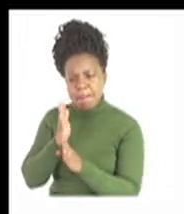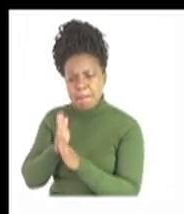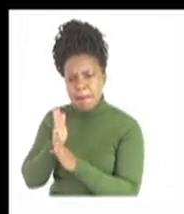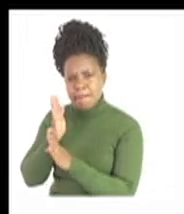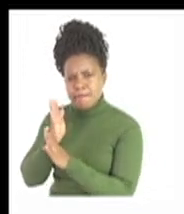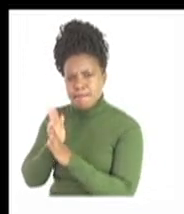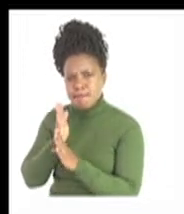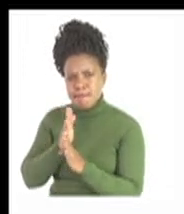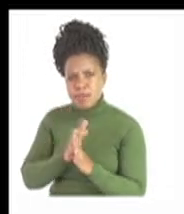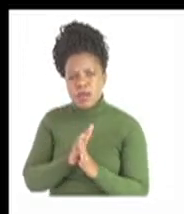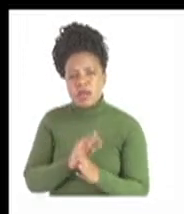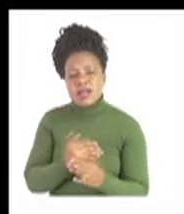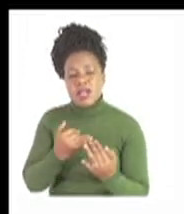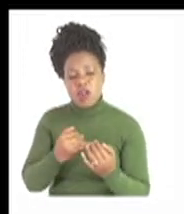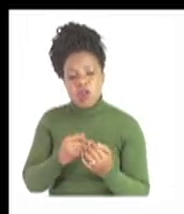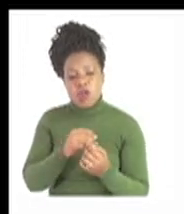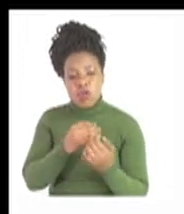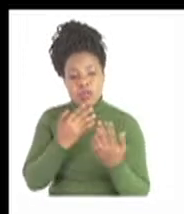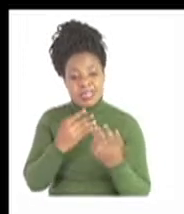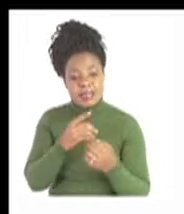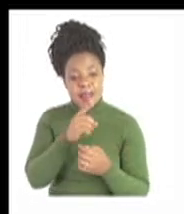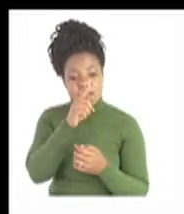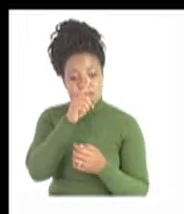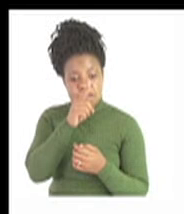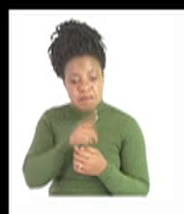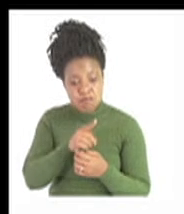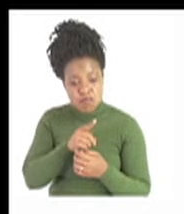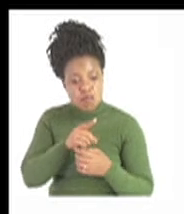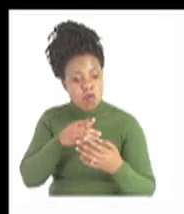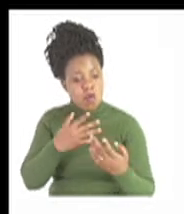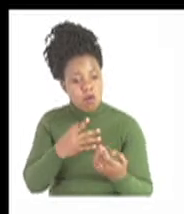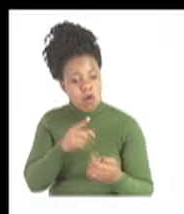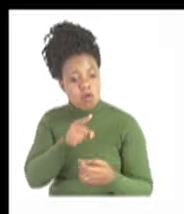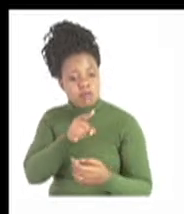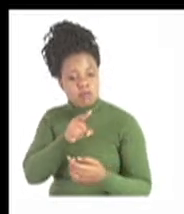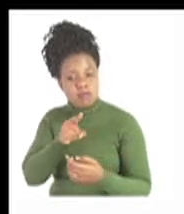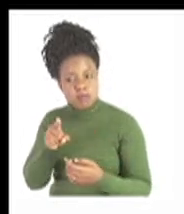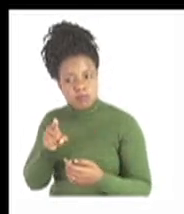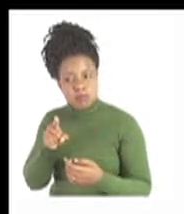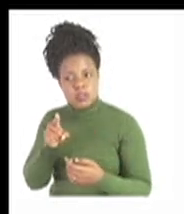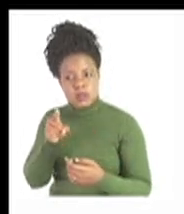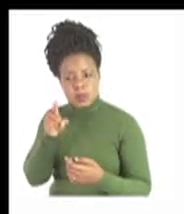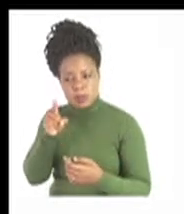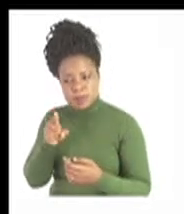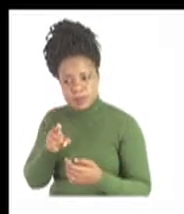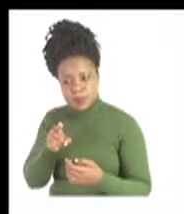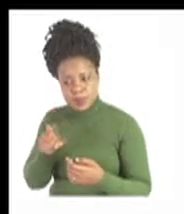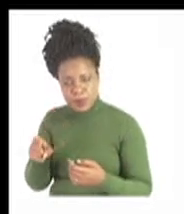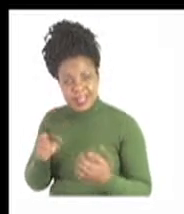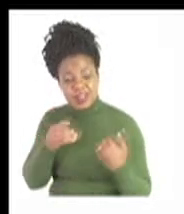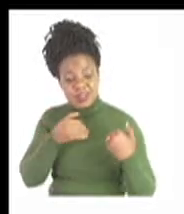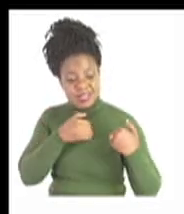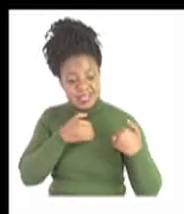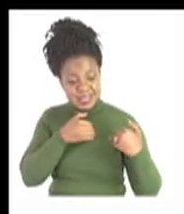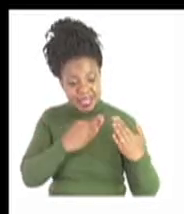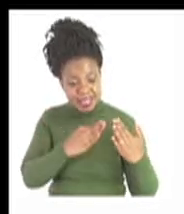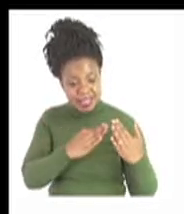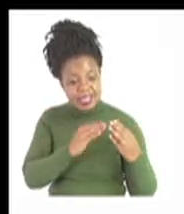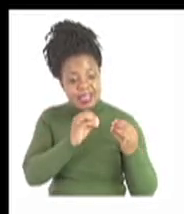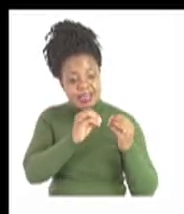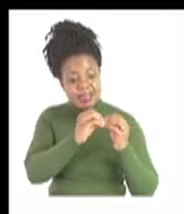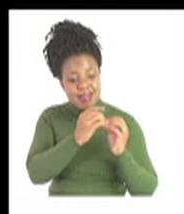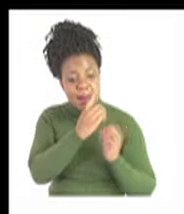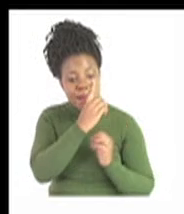can only move horizontal or vertically, and the starting point